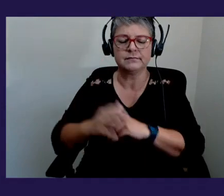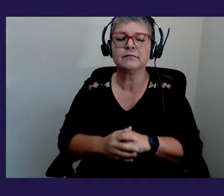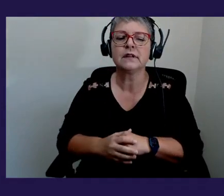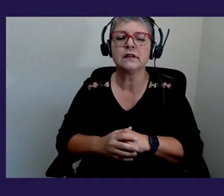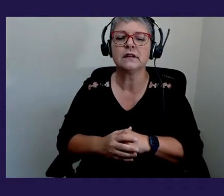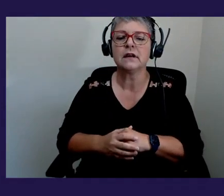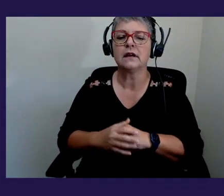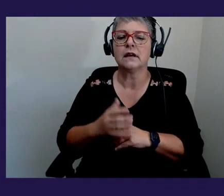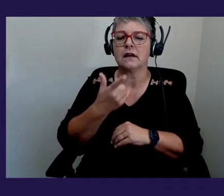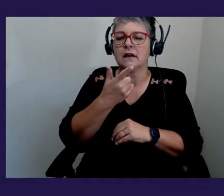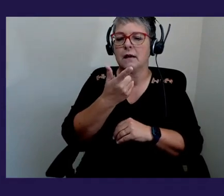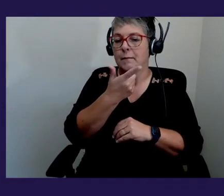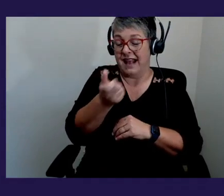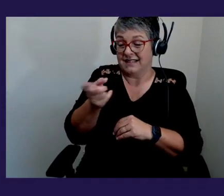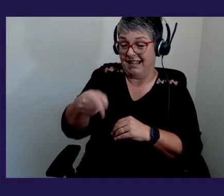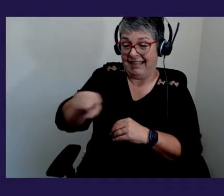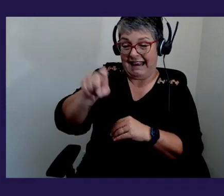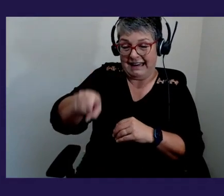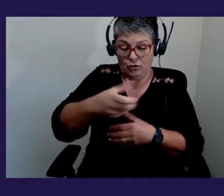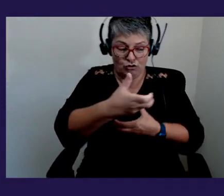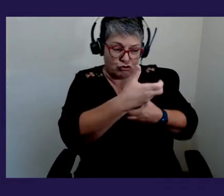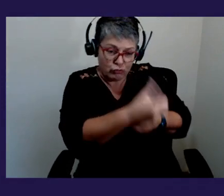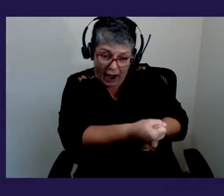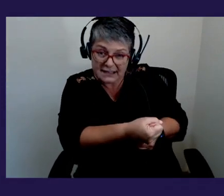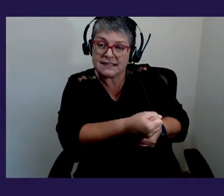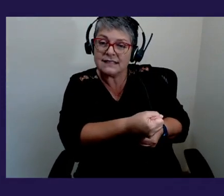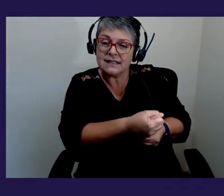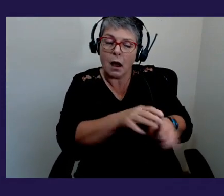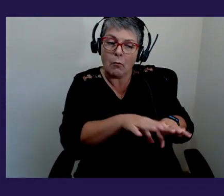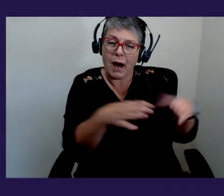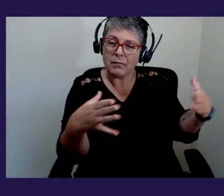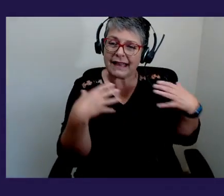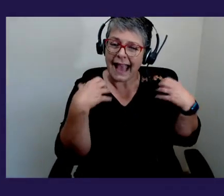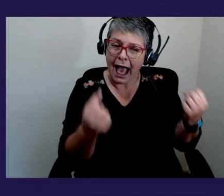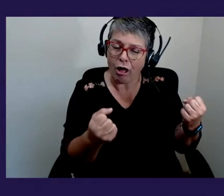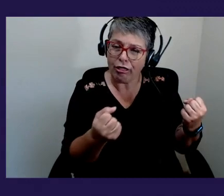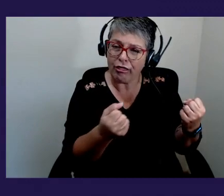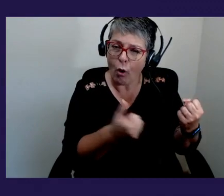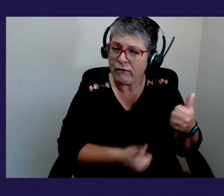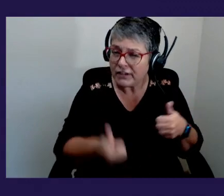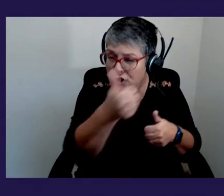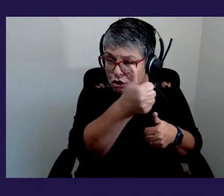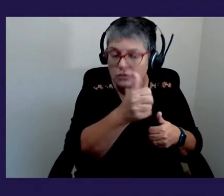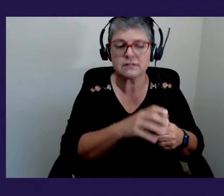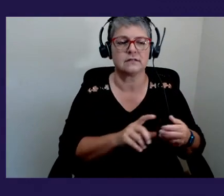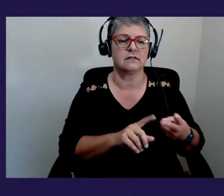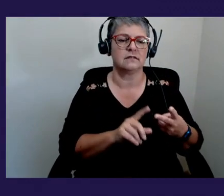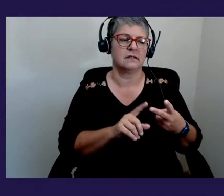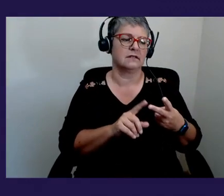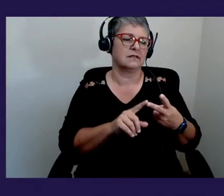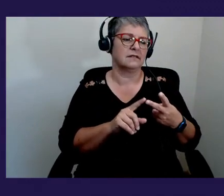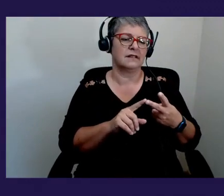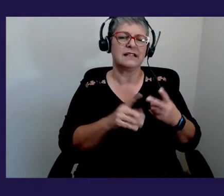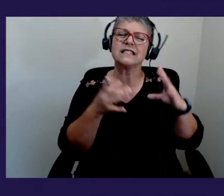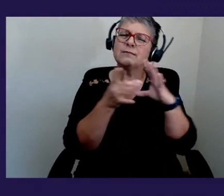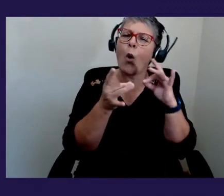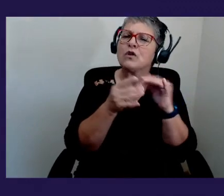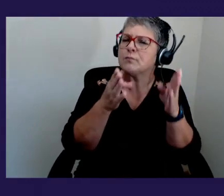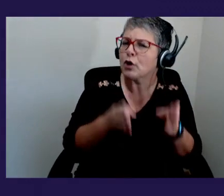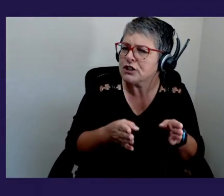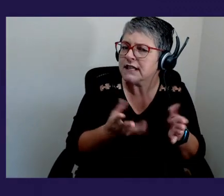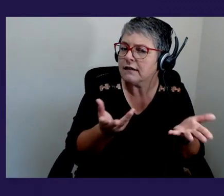public health officials are and spokespersons are? That we need to think about how